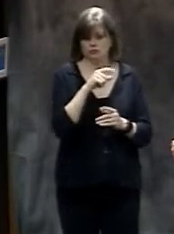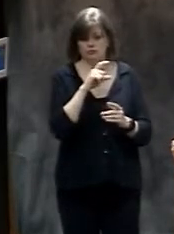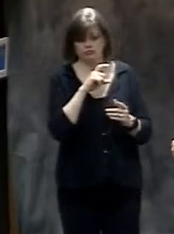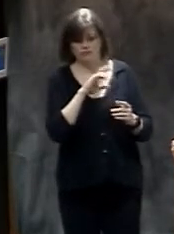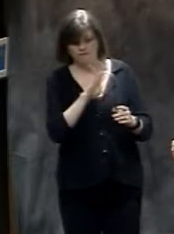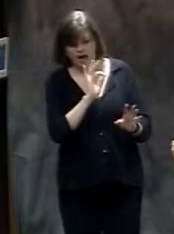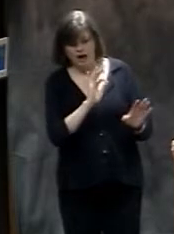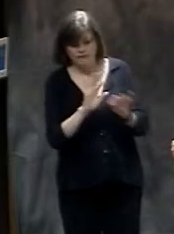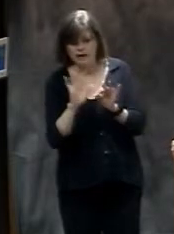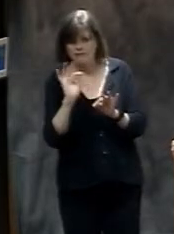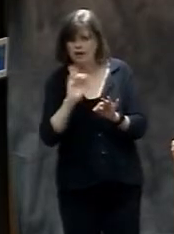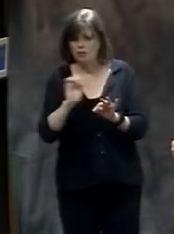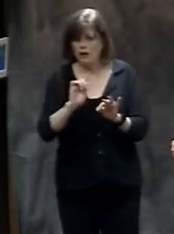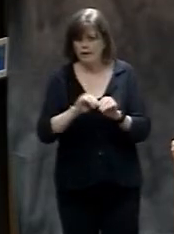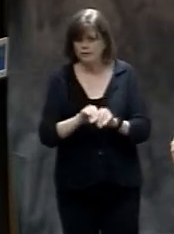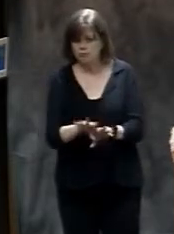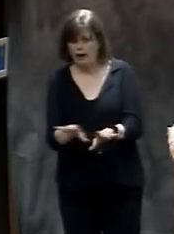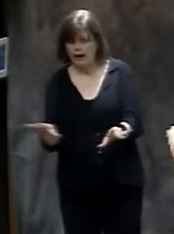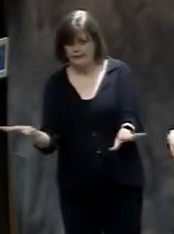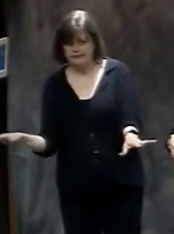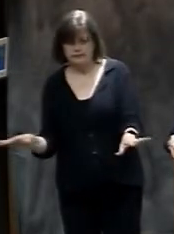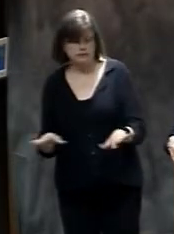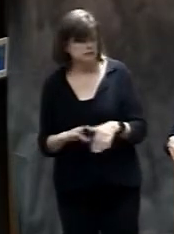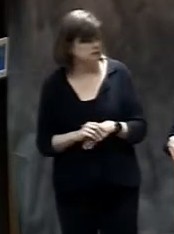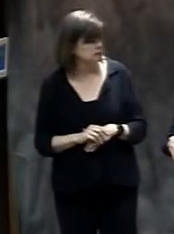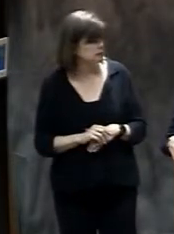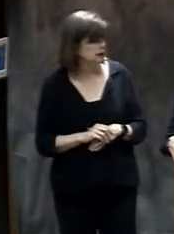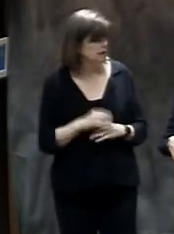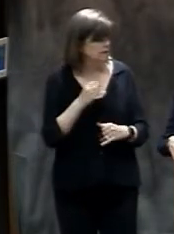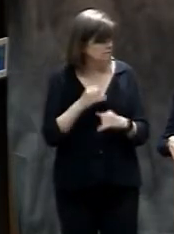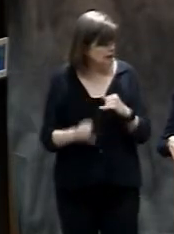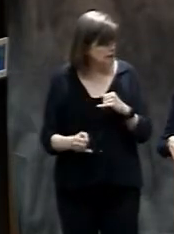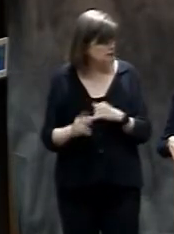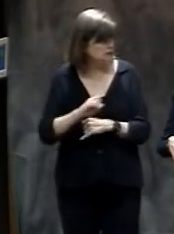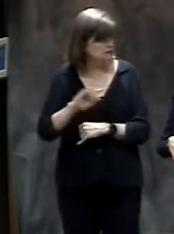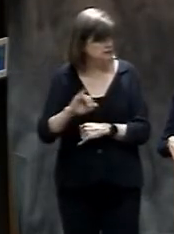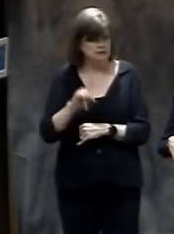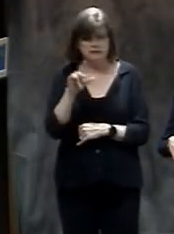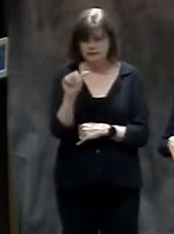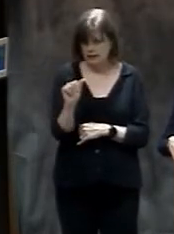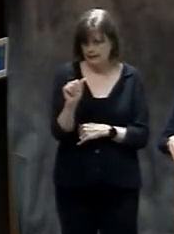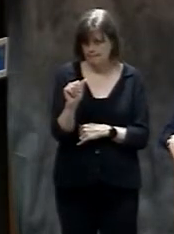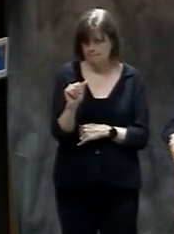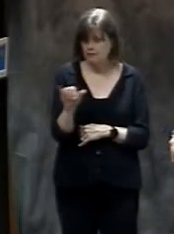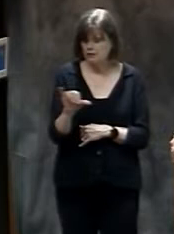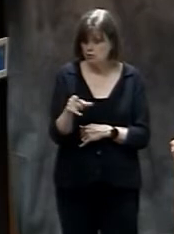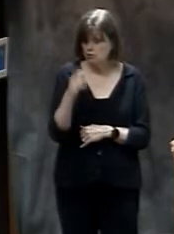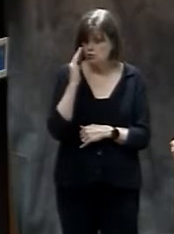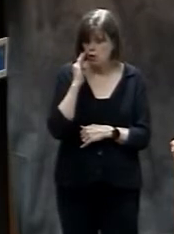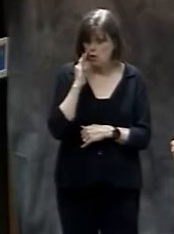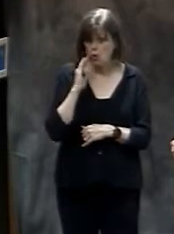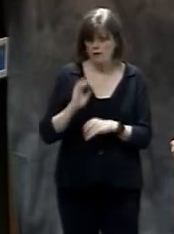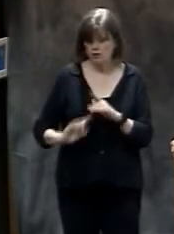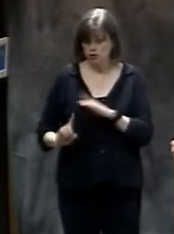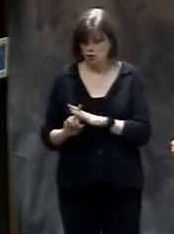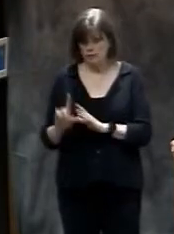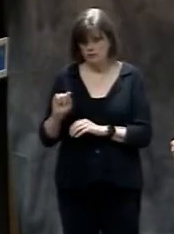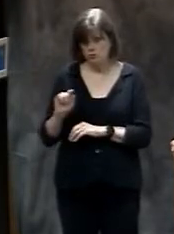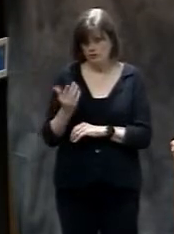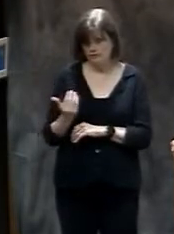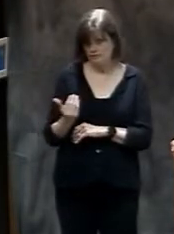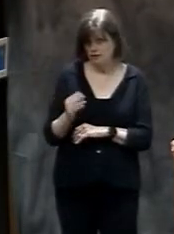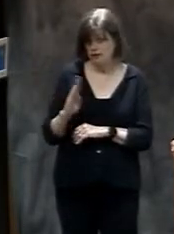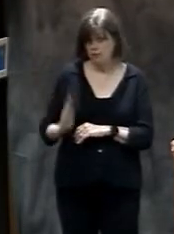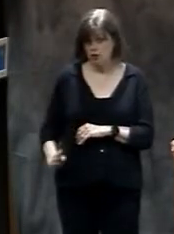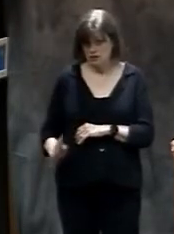disease is being transmitted. And then finally, Zika. Zika as you know, emerged in Brazil in 2015 and